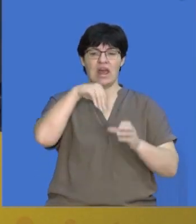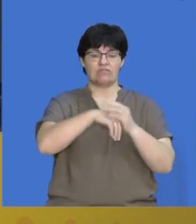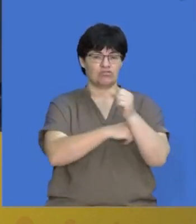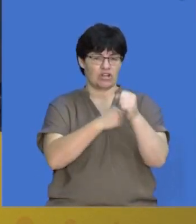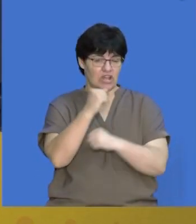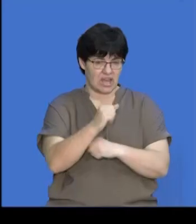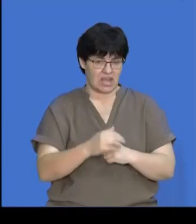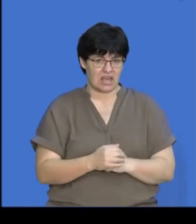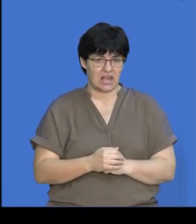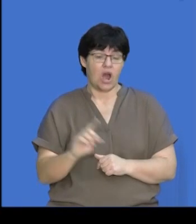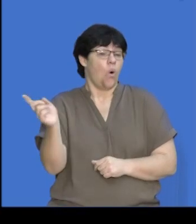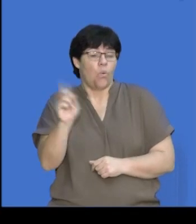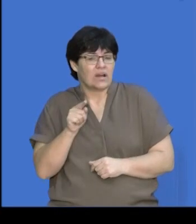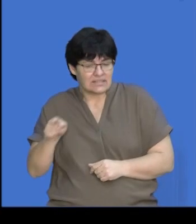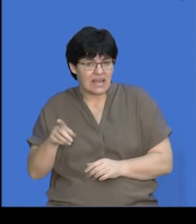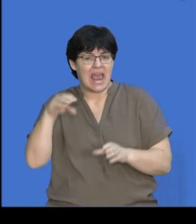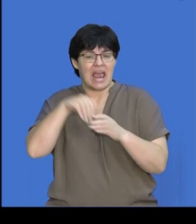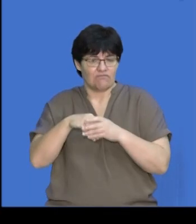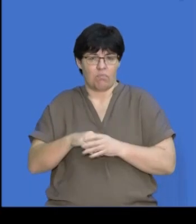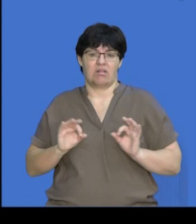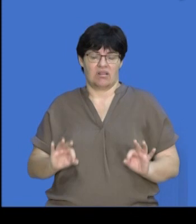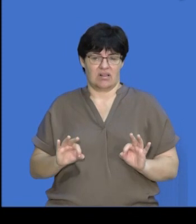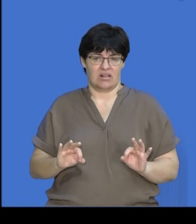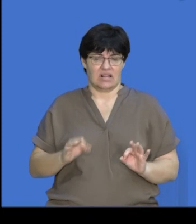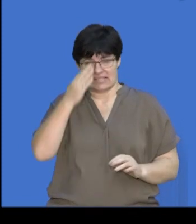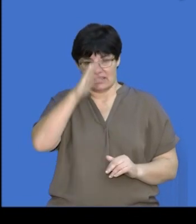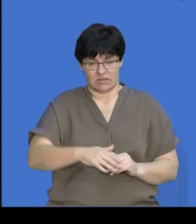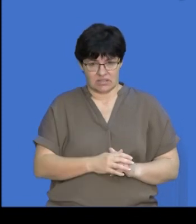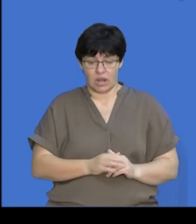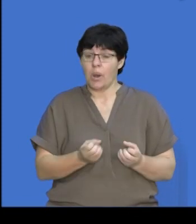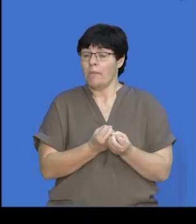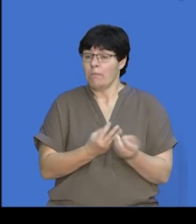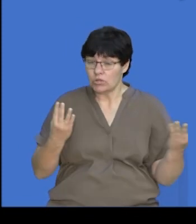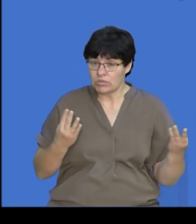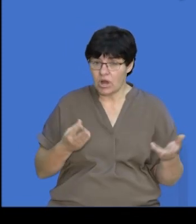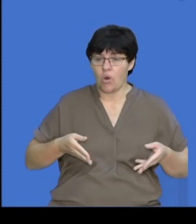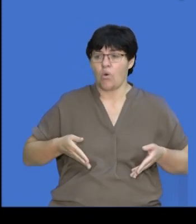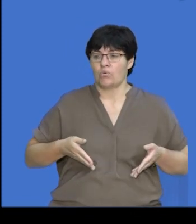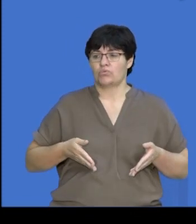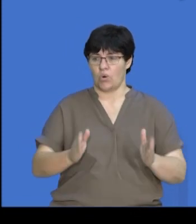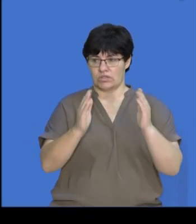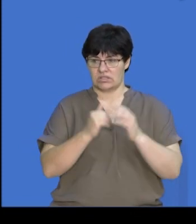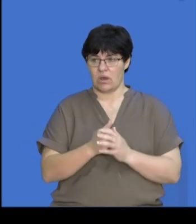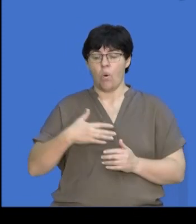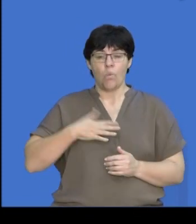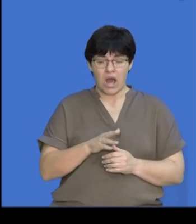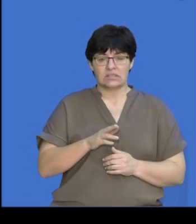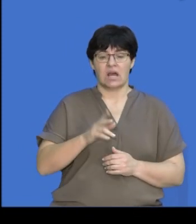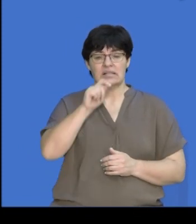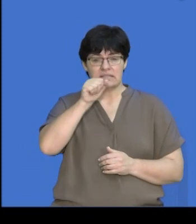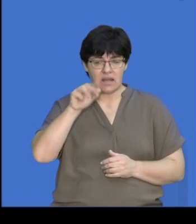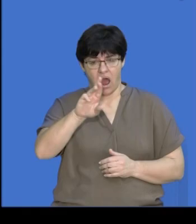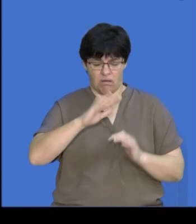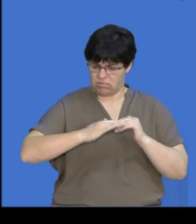infrastructure. And what is it about informal settlements? Mostly disused roads. We want tarred roads. We